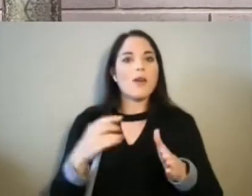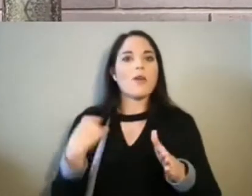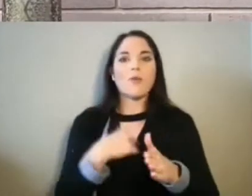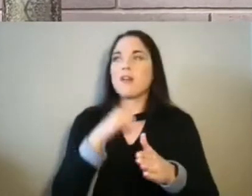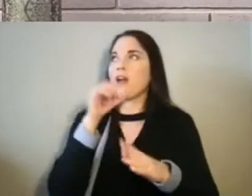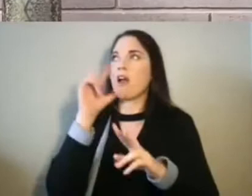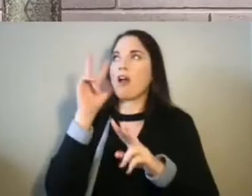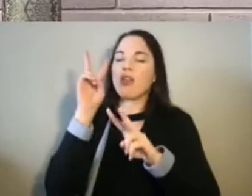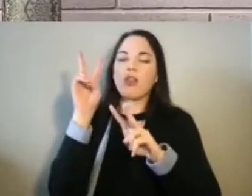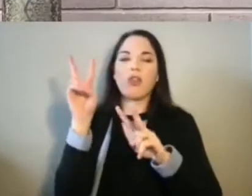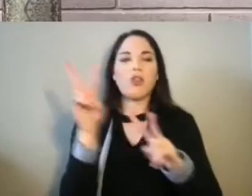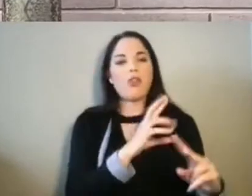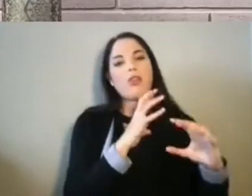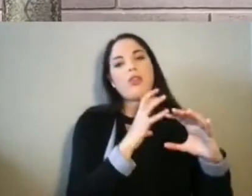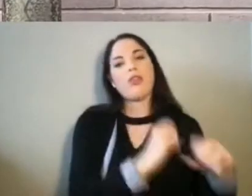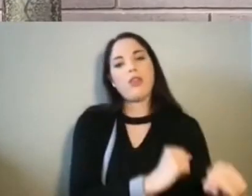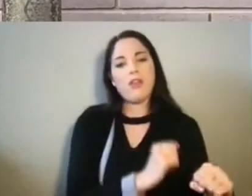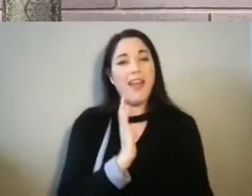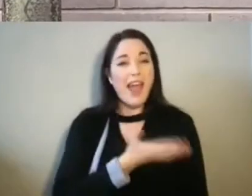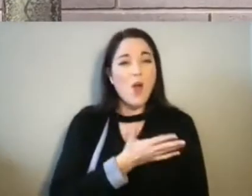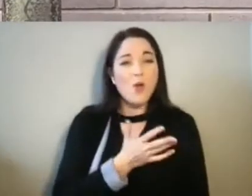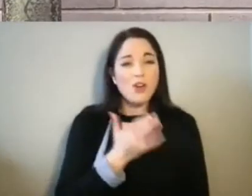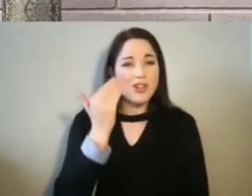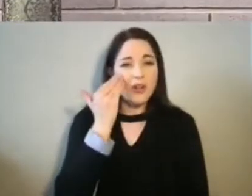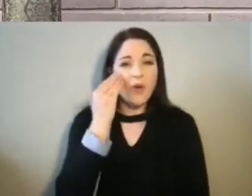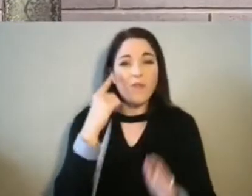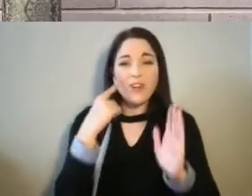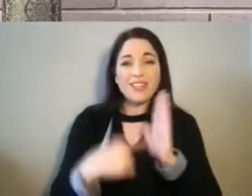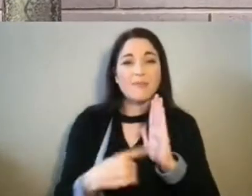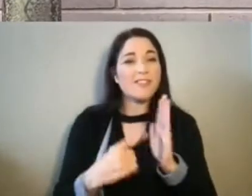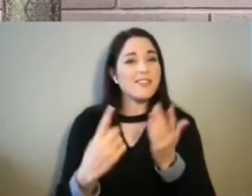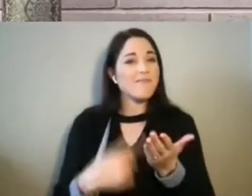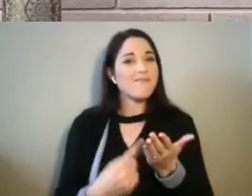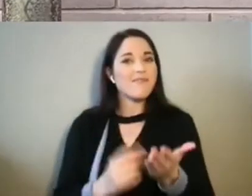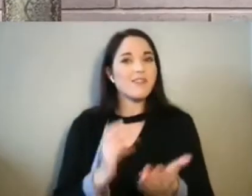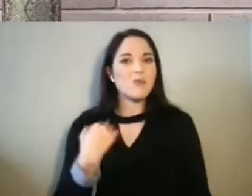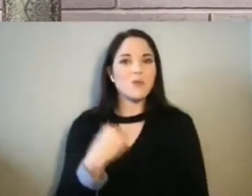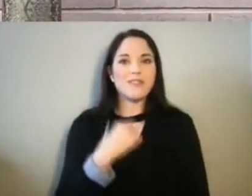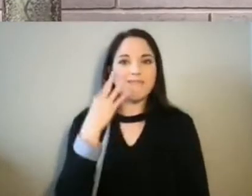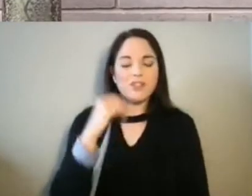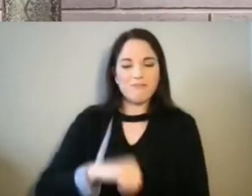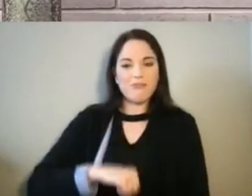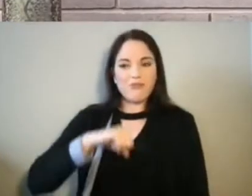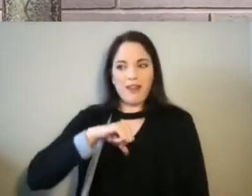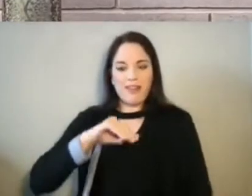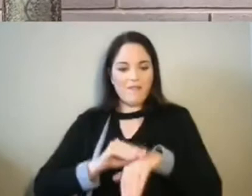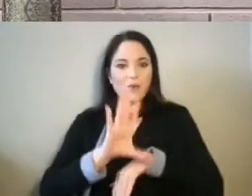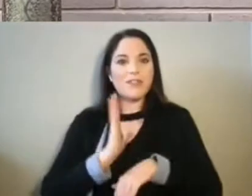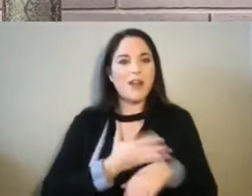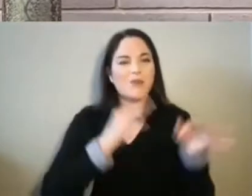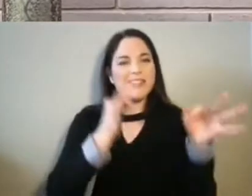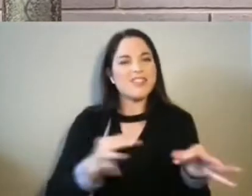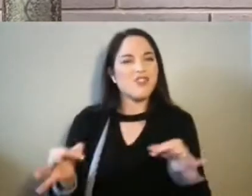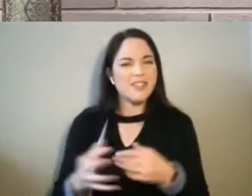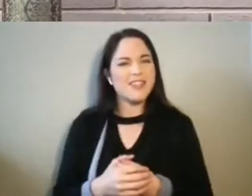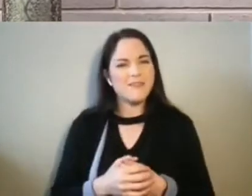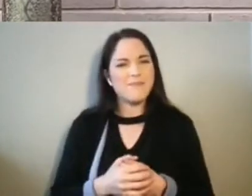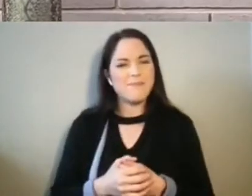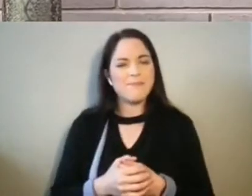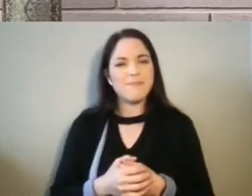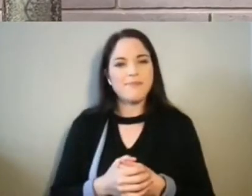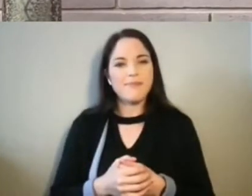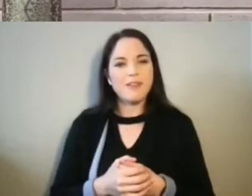headline, yet this power is the embodiment of transformation. It is the seemingly